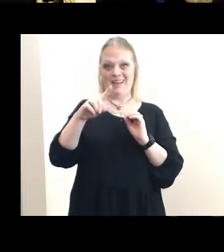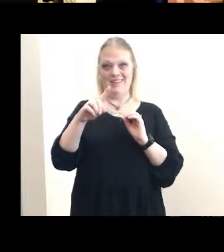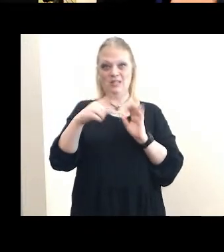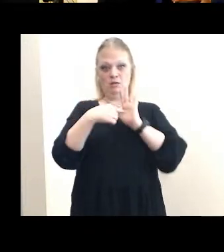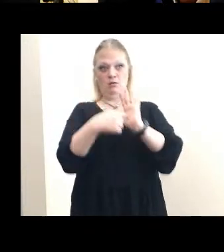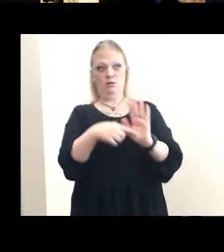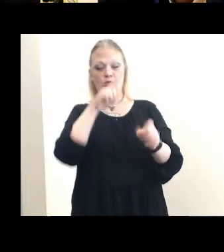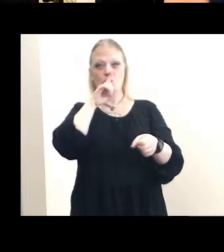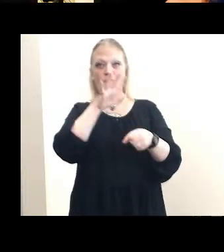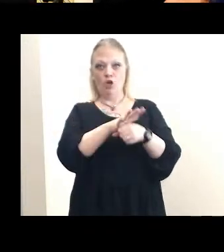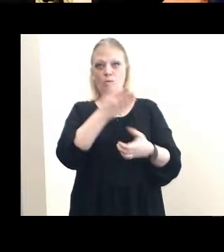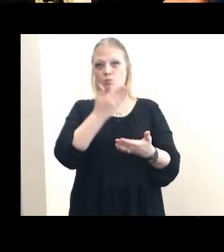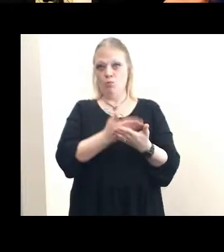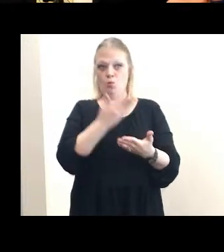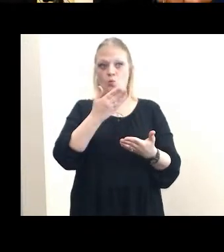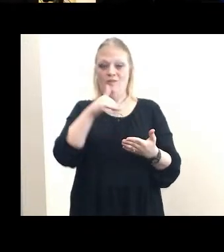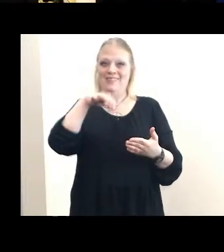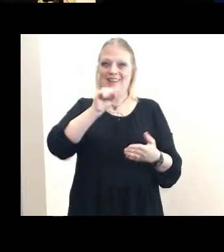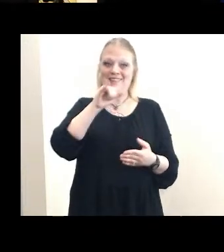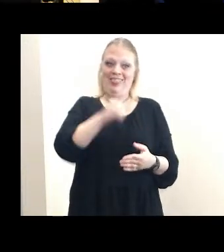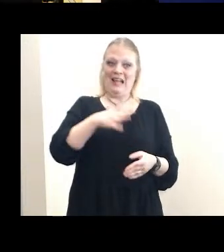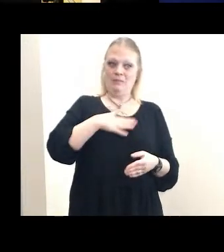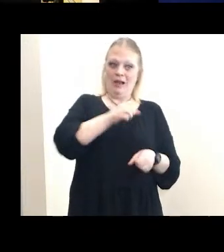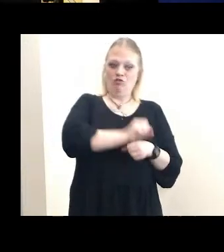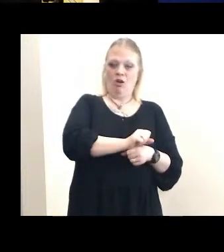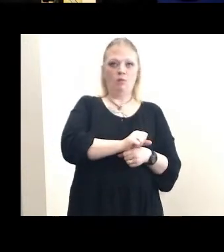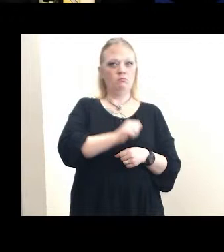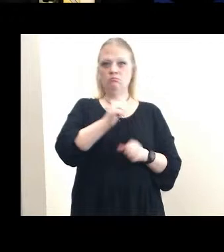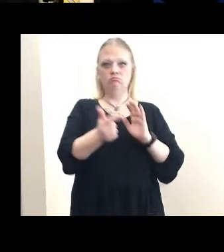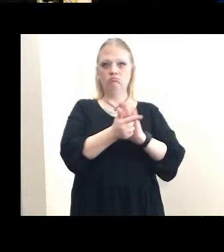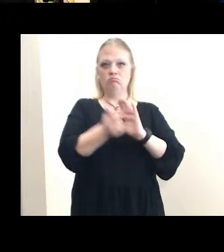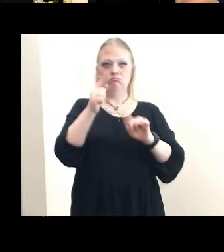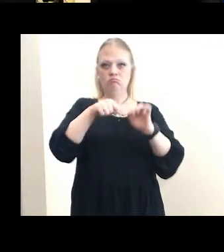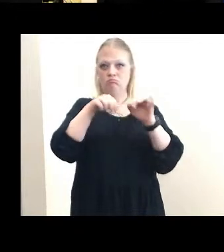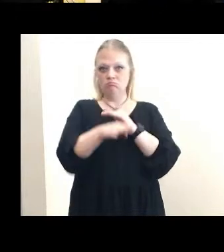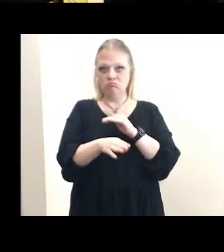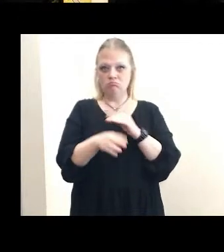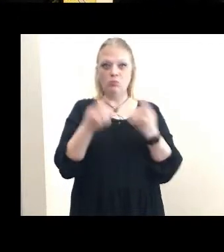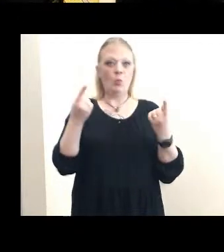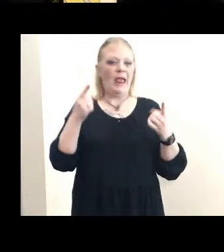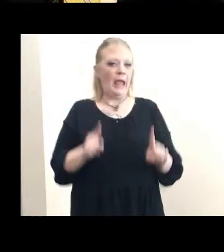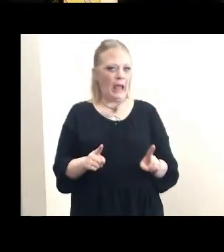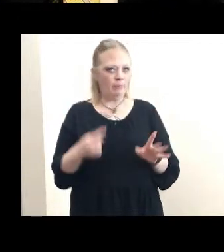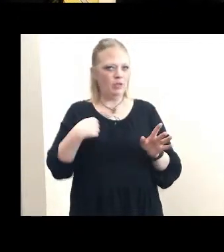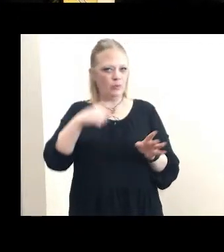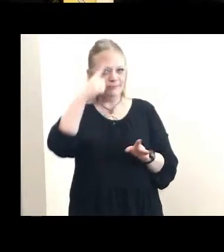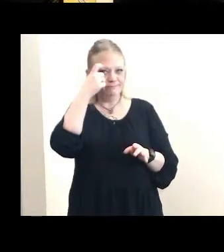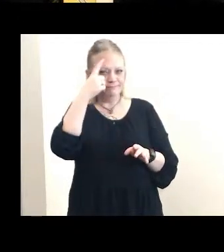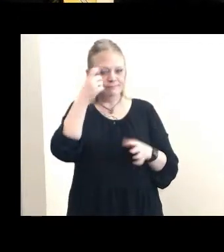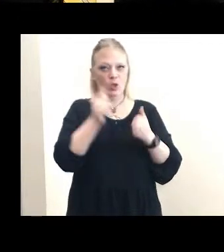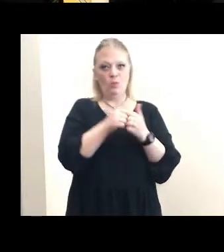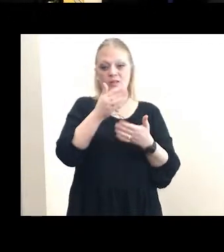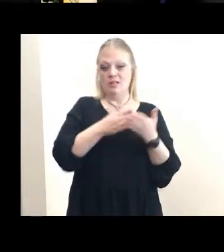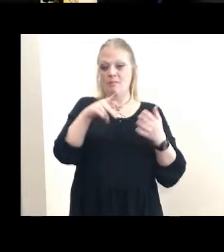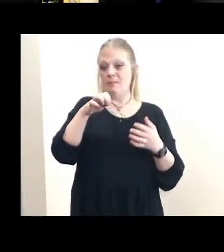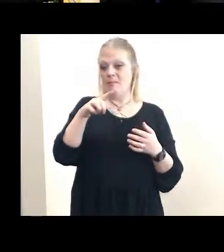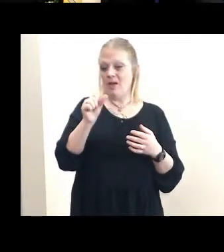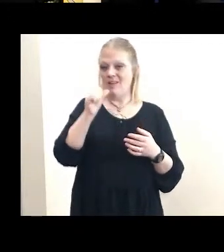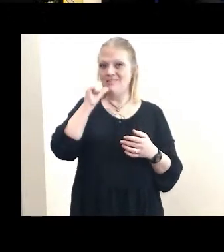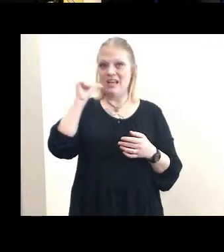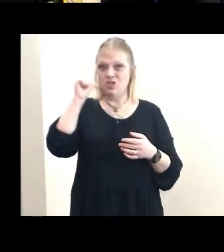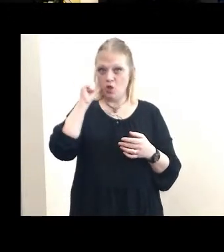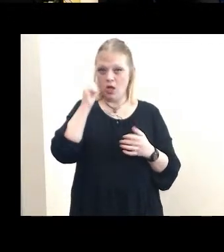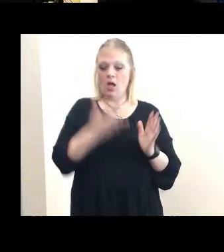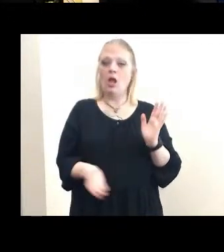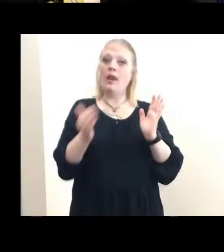they are part of this occupational group will not be admitted. What happened, we believe, with some of the pods yesterday and